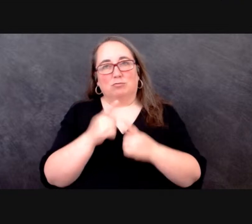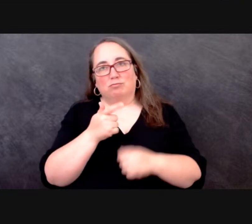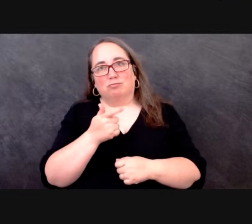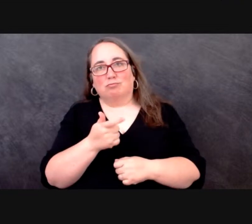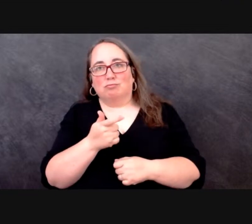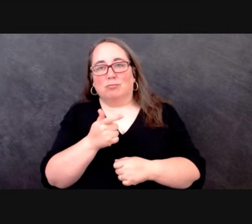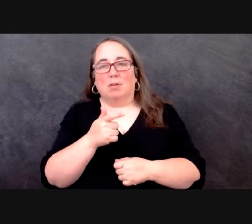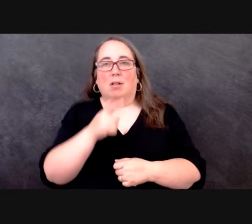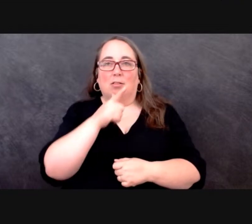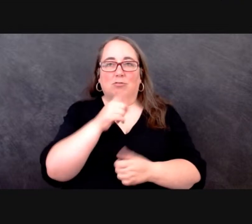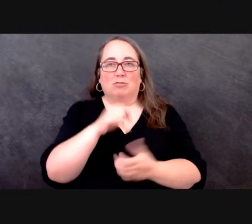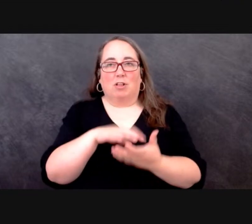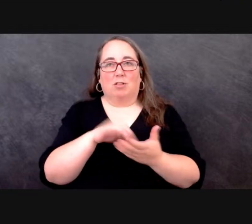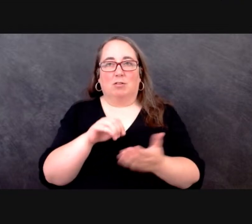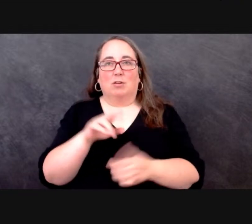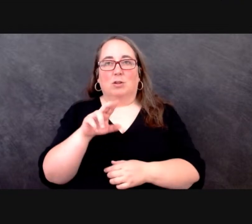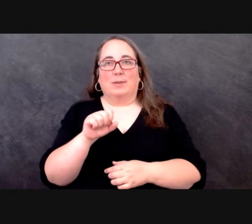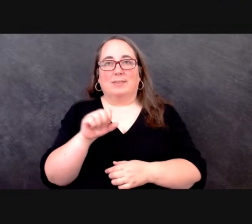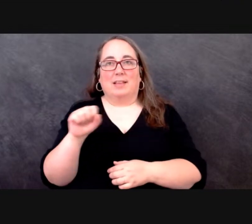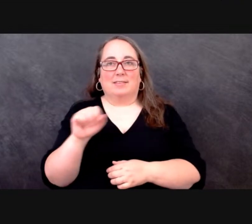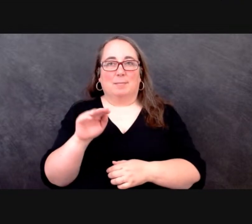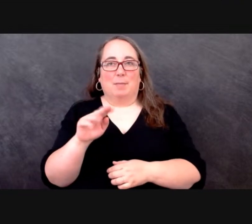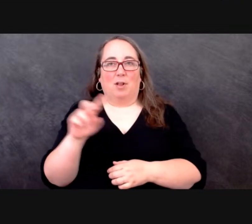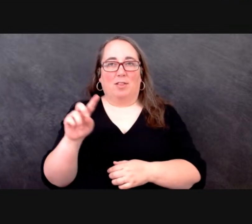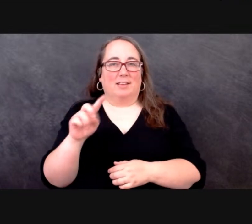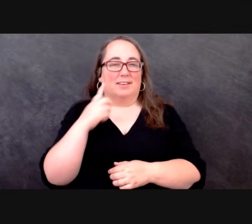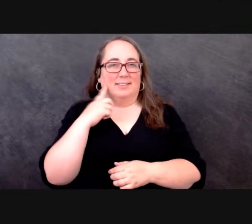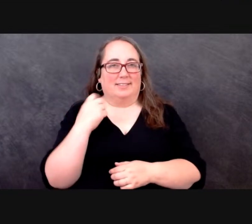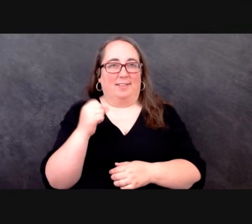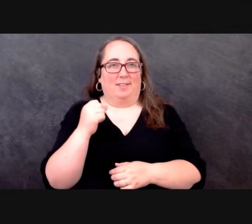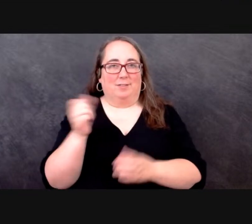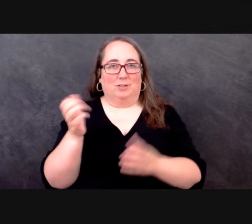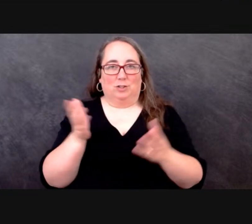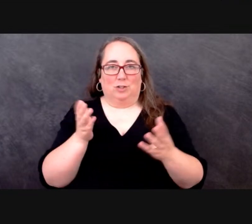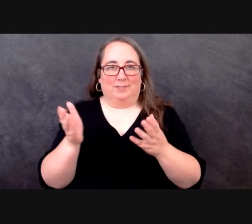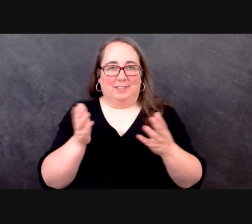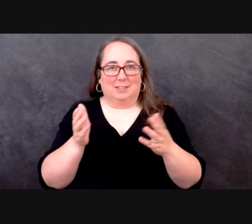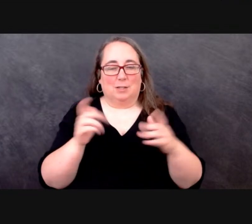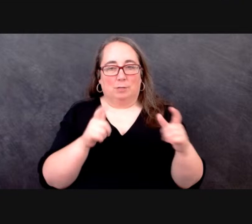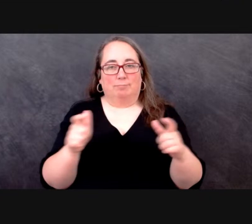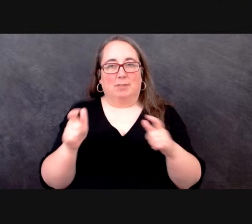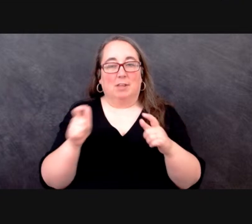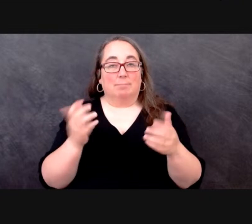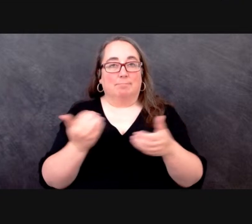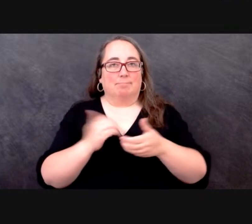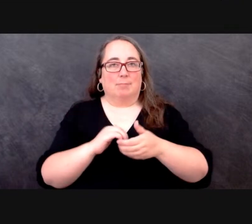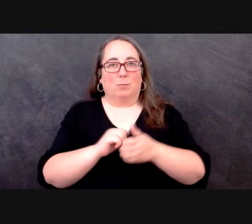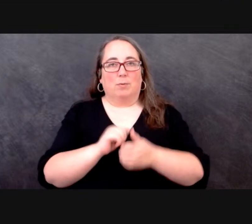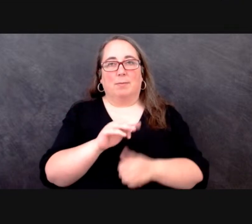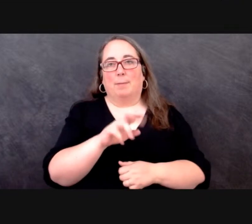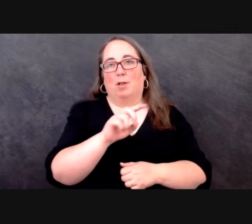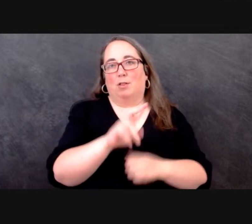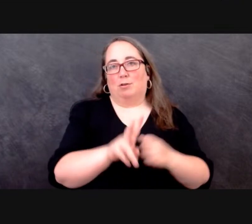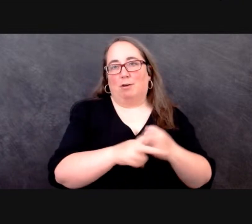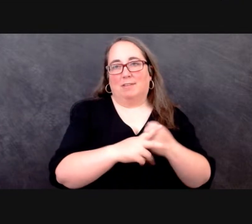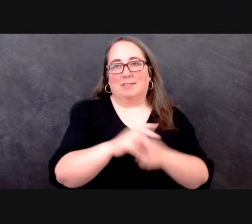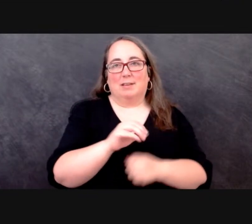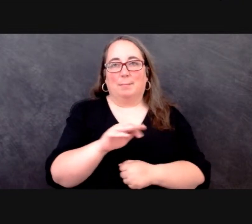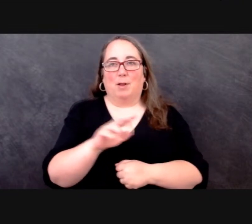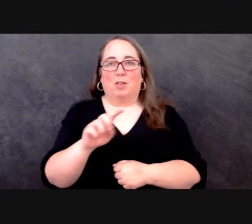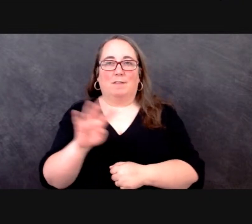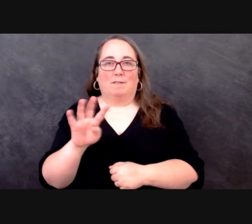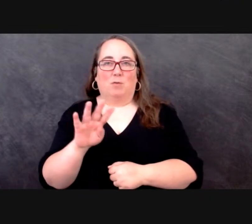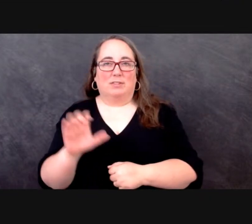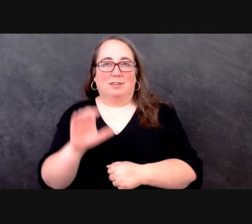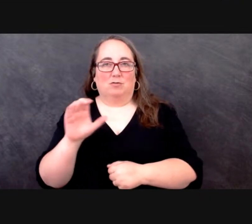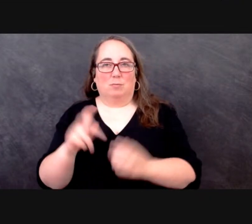the USS Maryland Silver Service. This program is presented in partnership with the Maryland State Archives and the Maryland 4 Centuries Project. If you have any